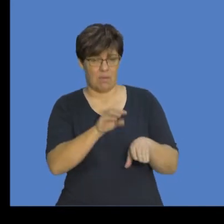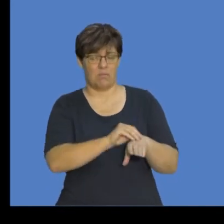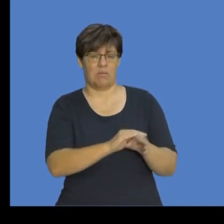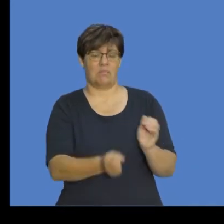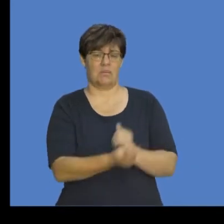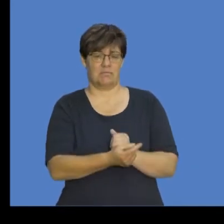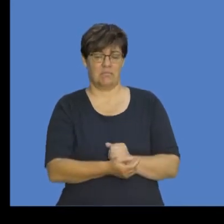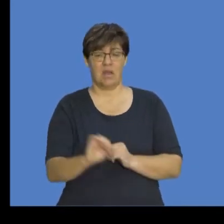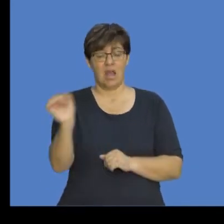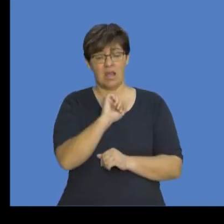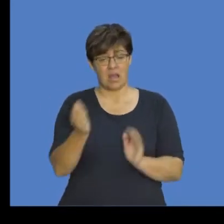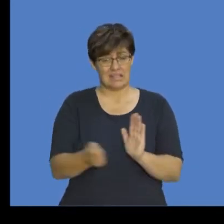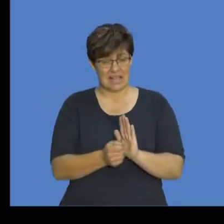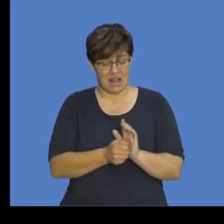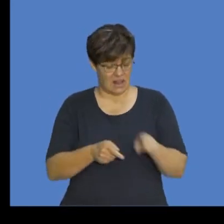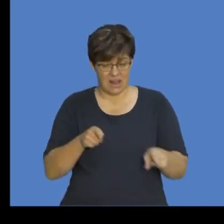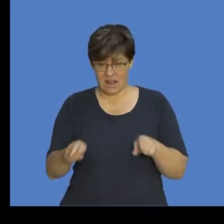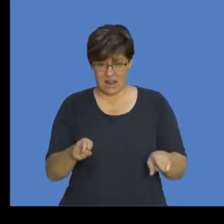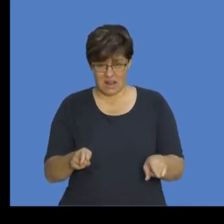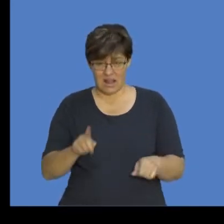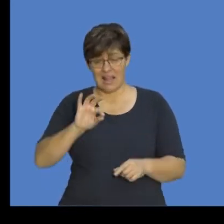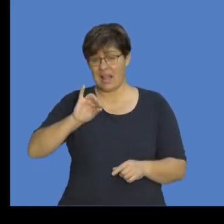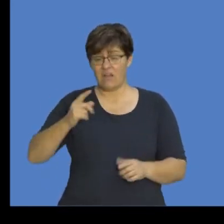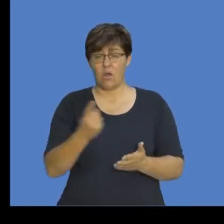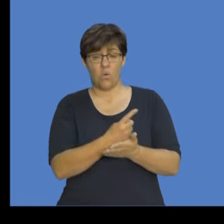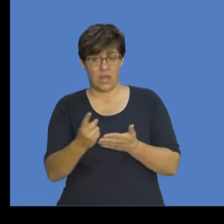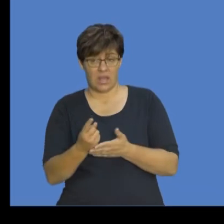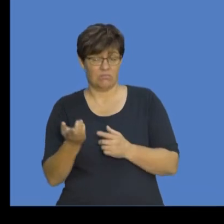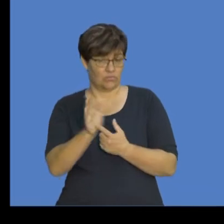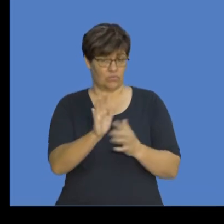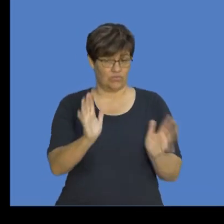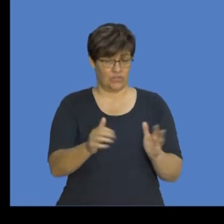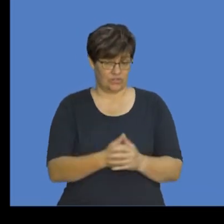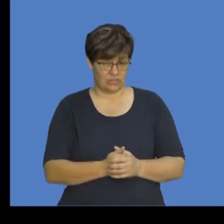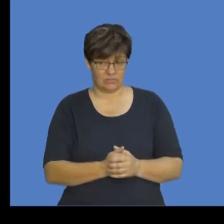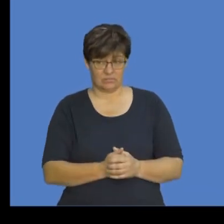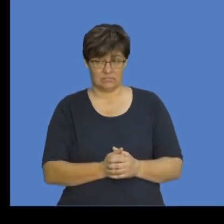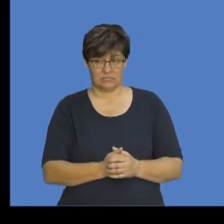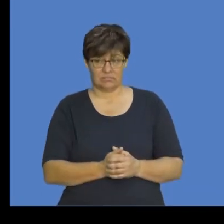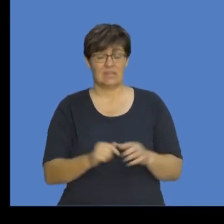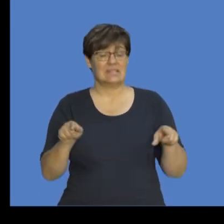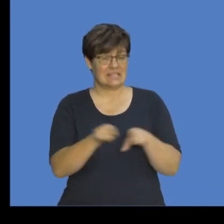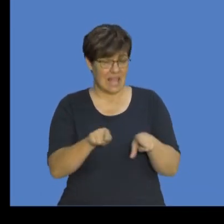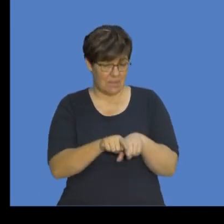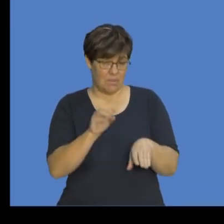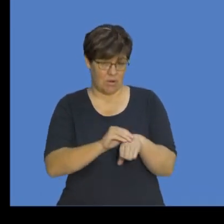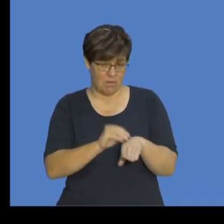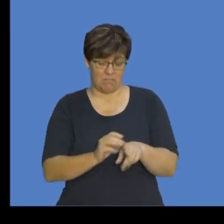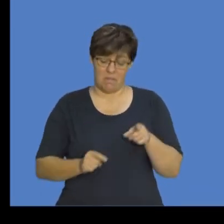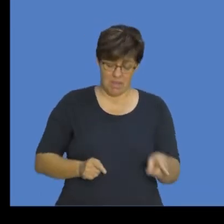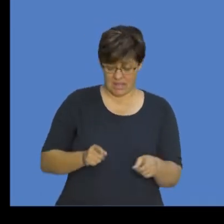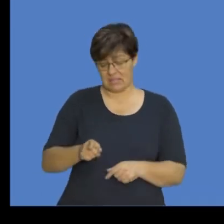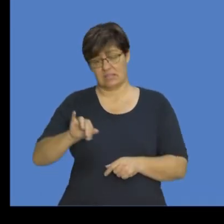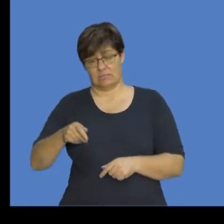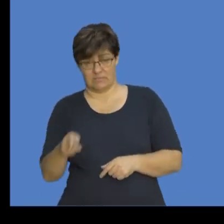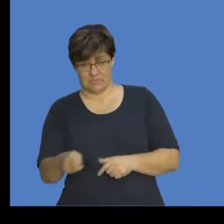Still the same problem. The number of cars sold by 2 salesmen each day for a week is shown below. So still the same problem.